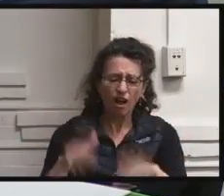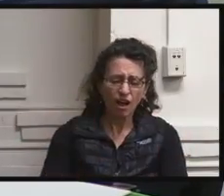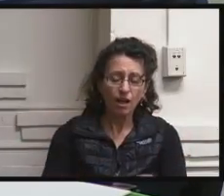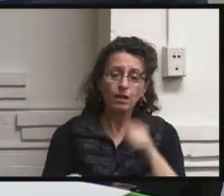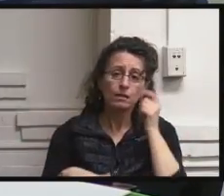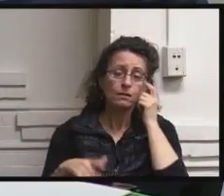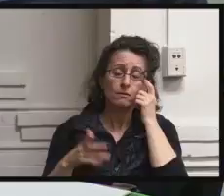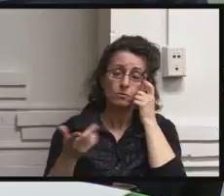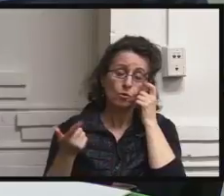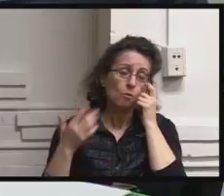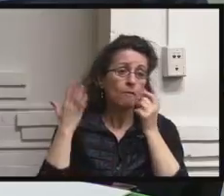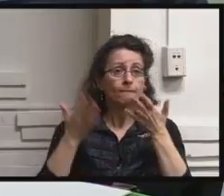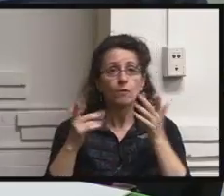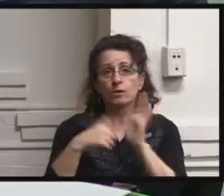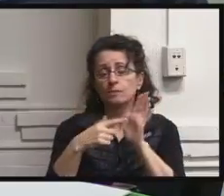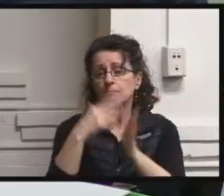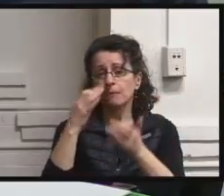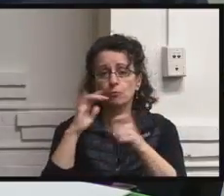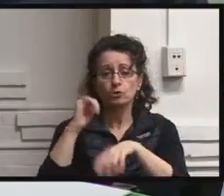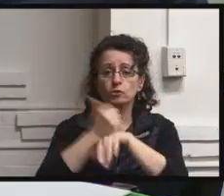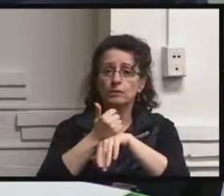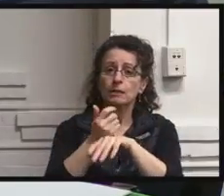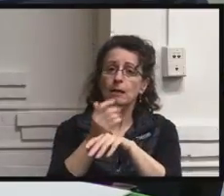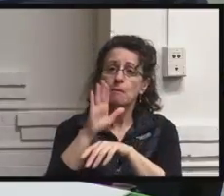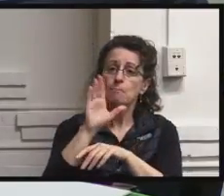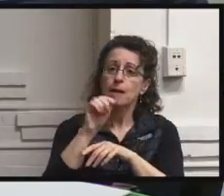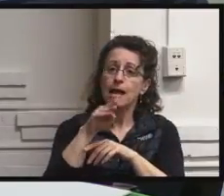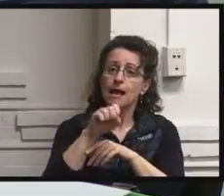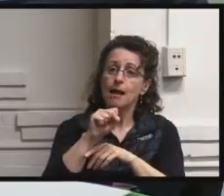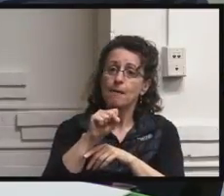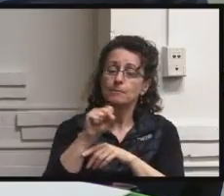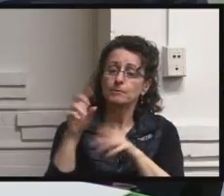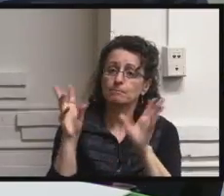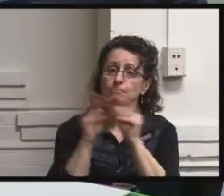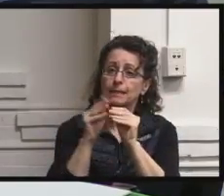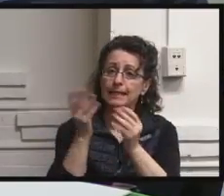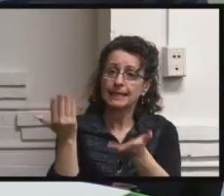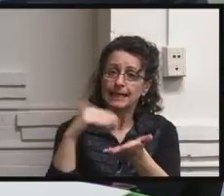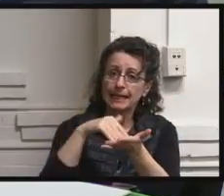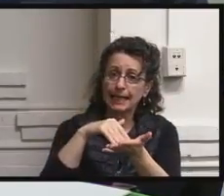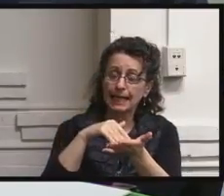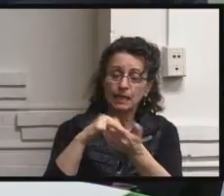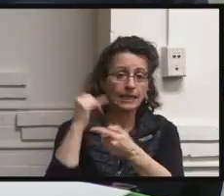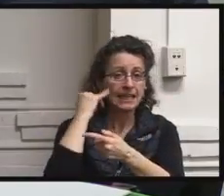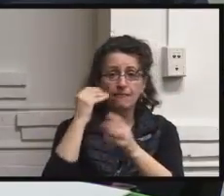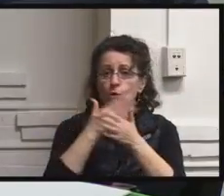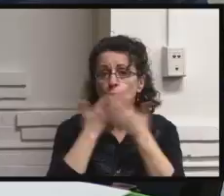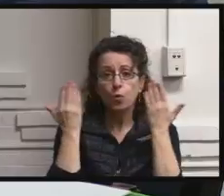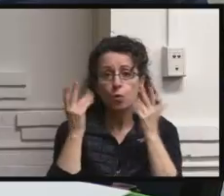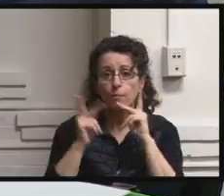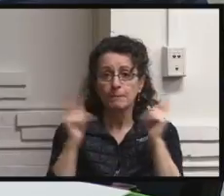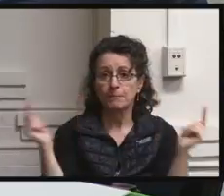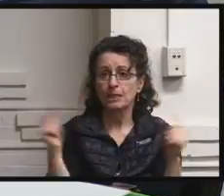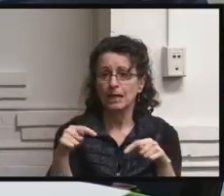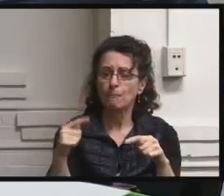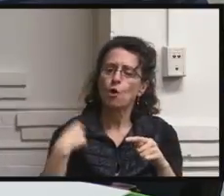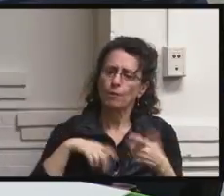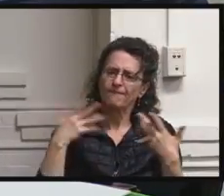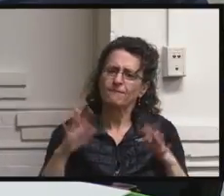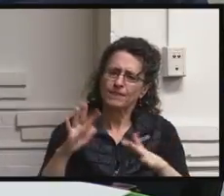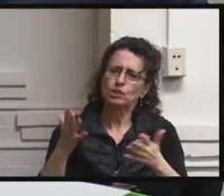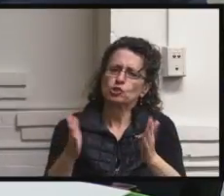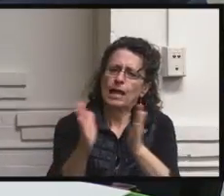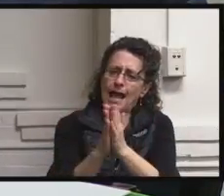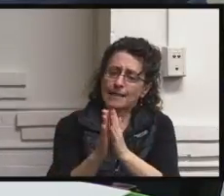if it's having a meeting up at the middle school and saying, hey, everybody come, and if nobody comes, we have asked the question, and we have